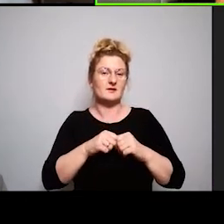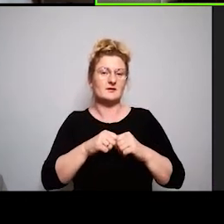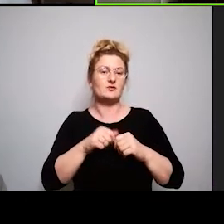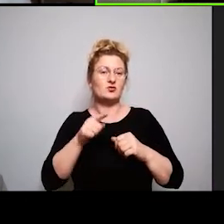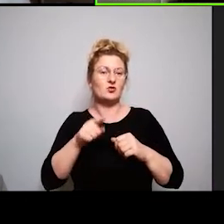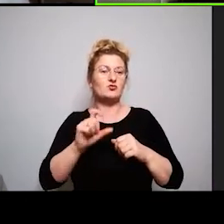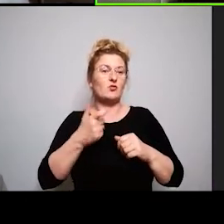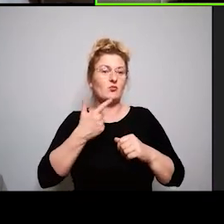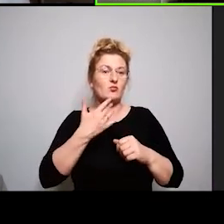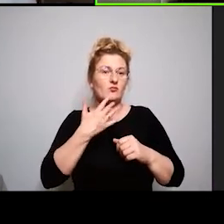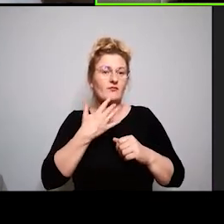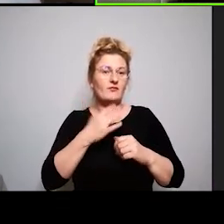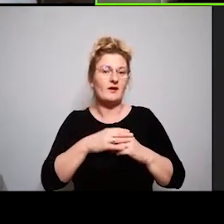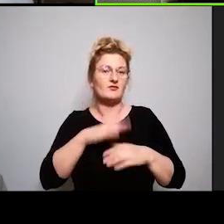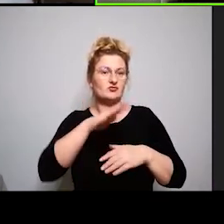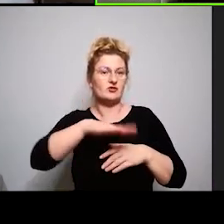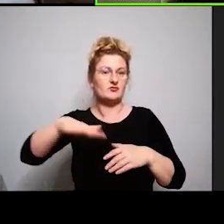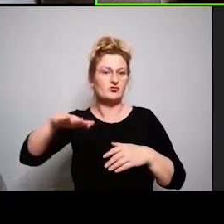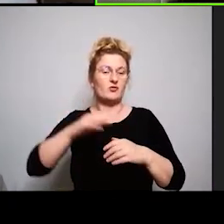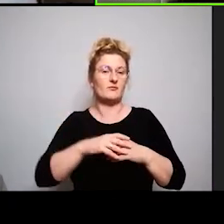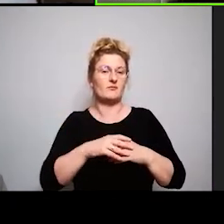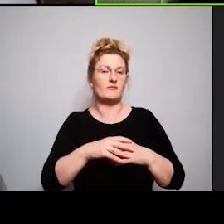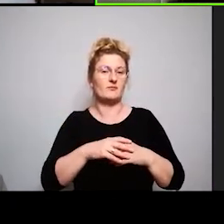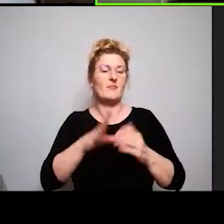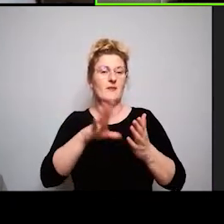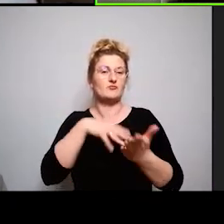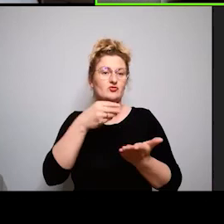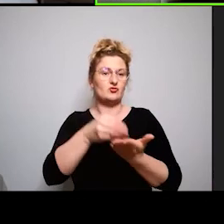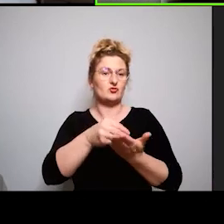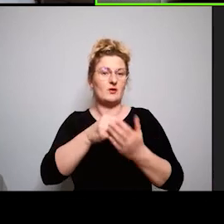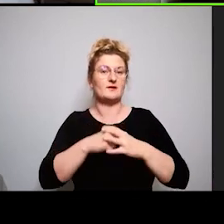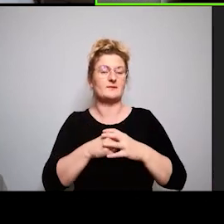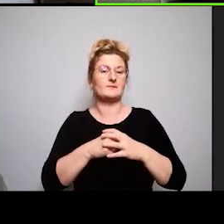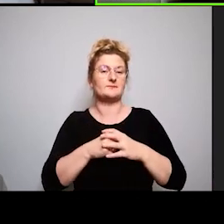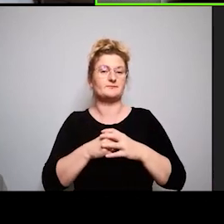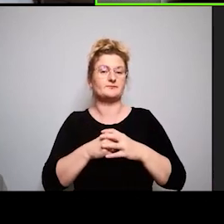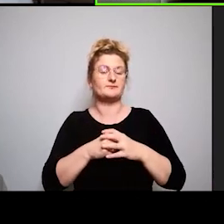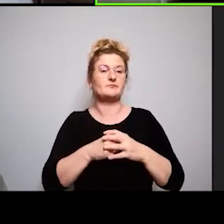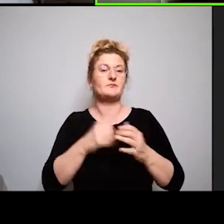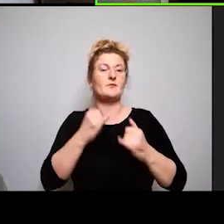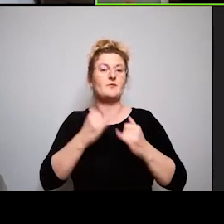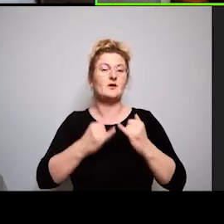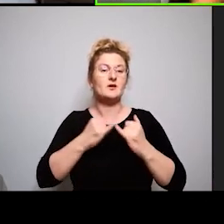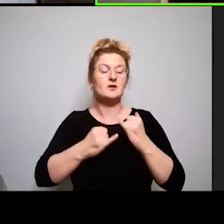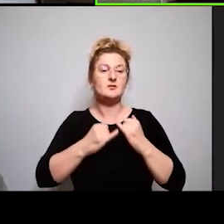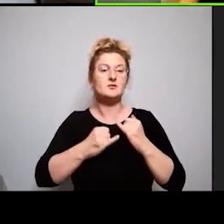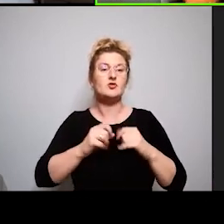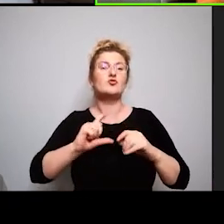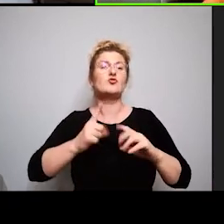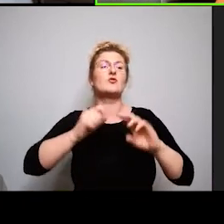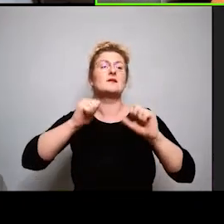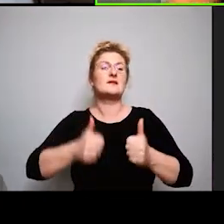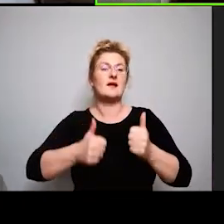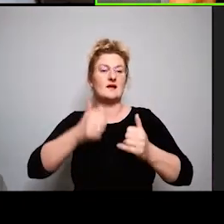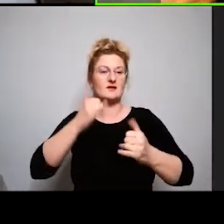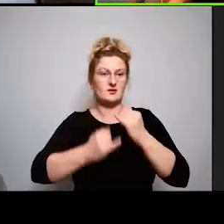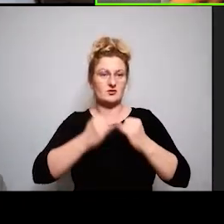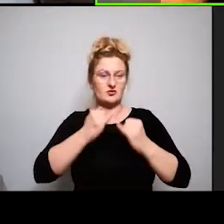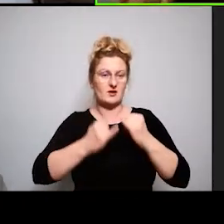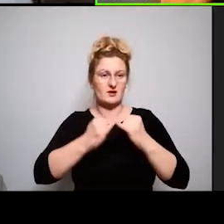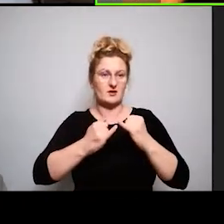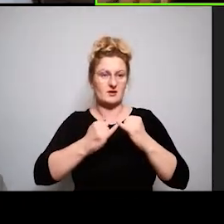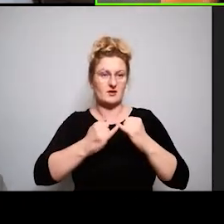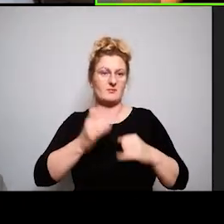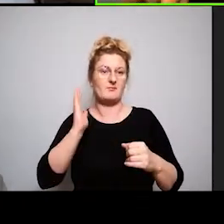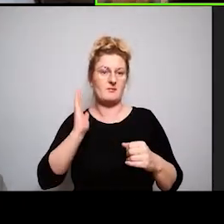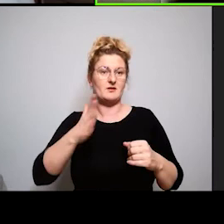turn it on. And what happens if you put another one here? What happens with the fire? And they say, yeah,